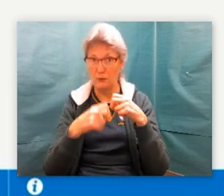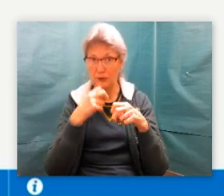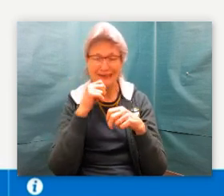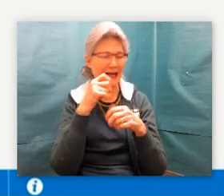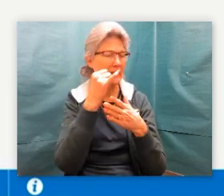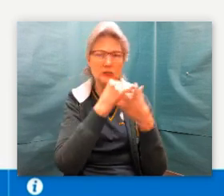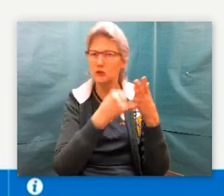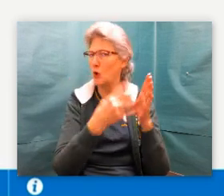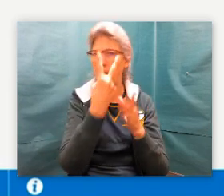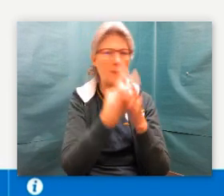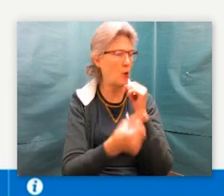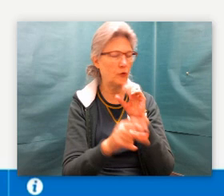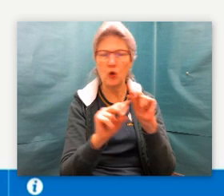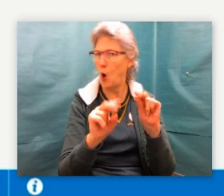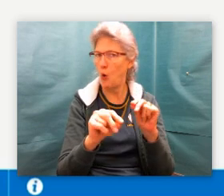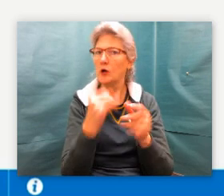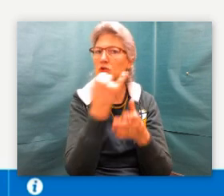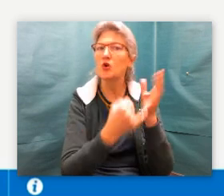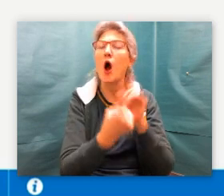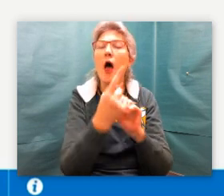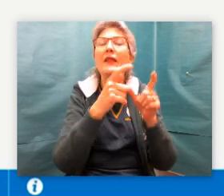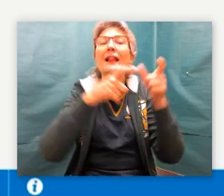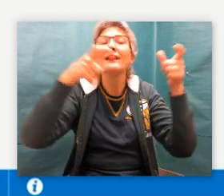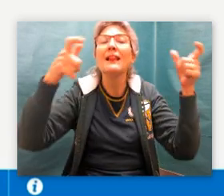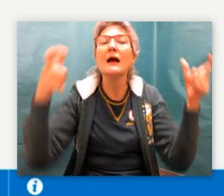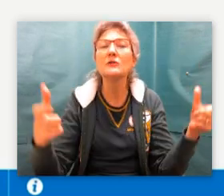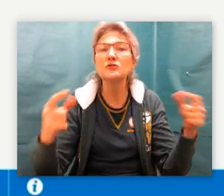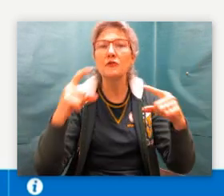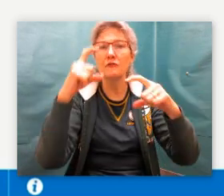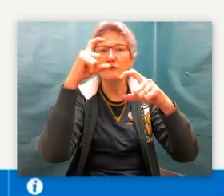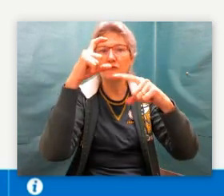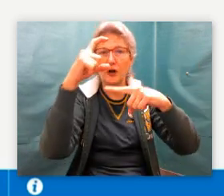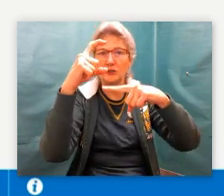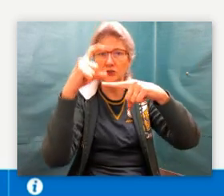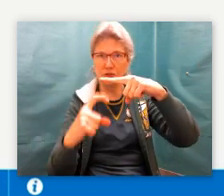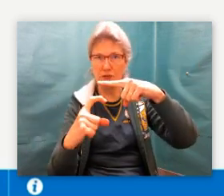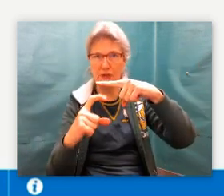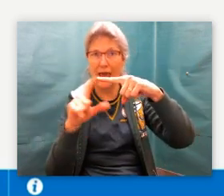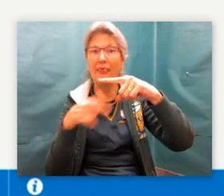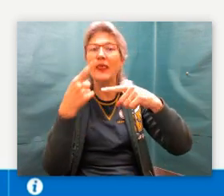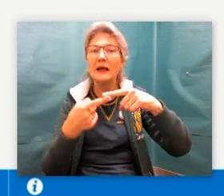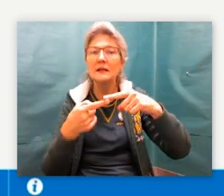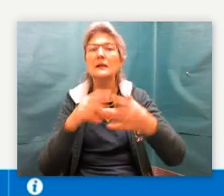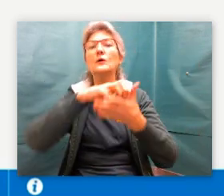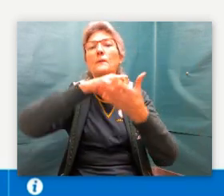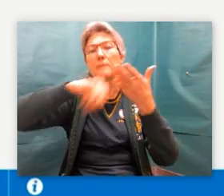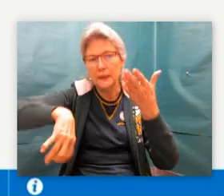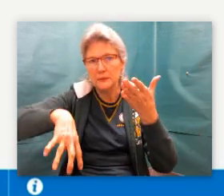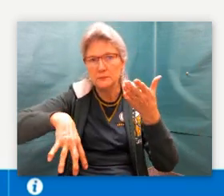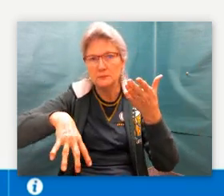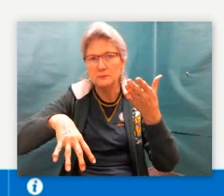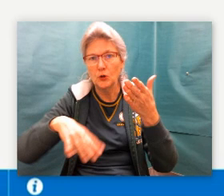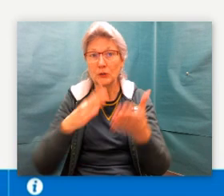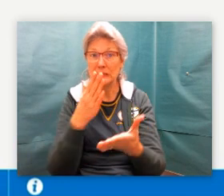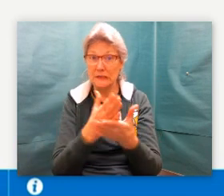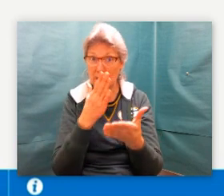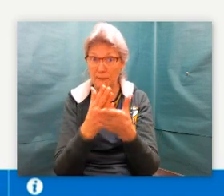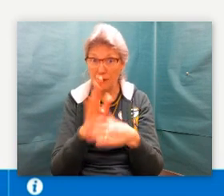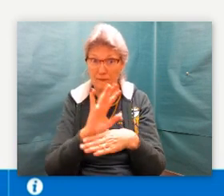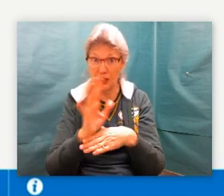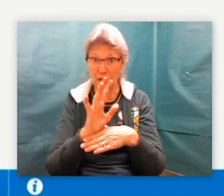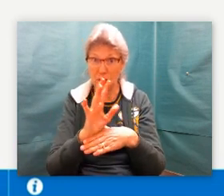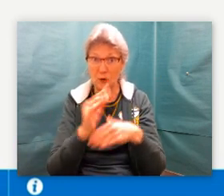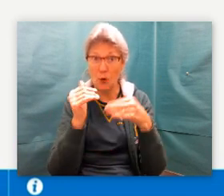draw both models. We just need to draw the larger fraction and then take away. Go ahead and pause your video and draw